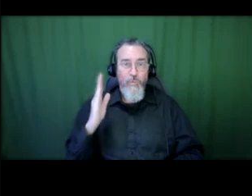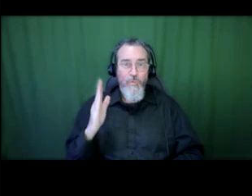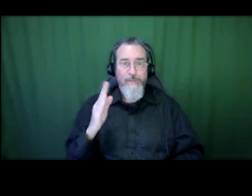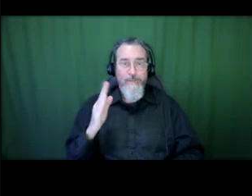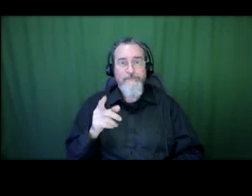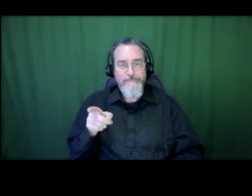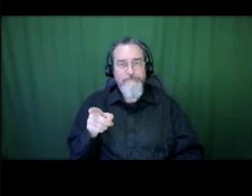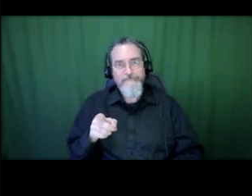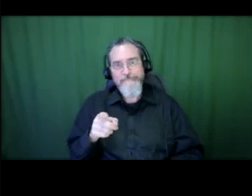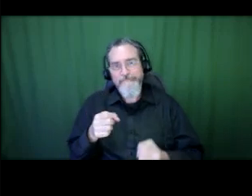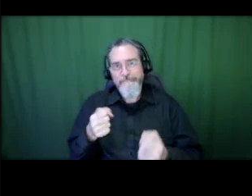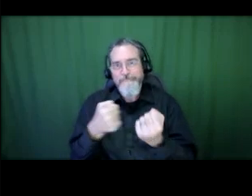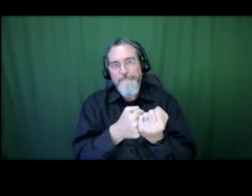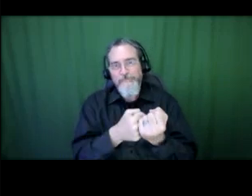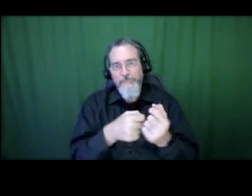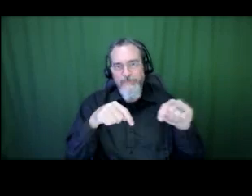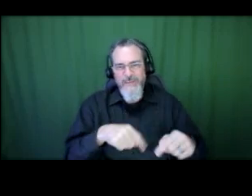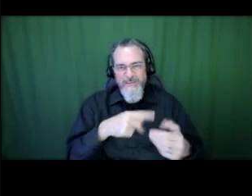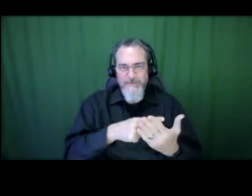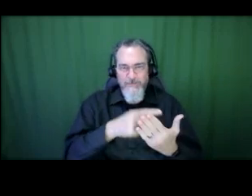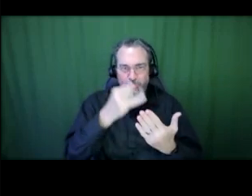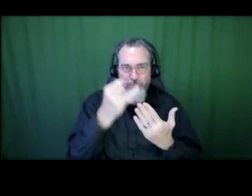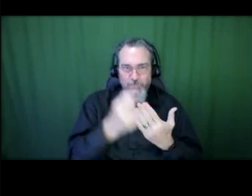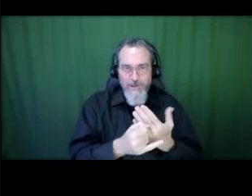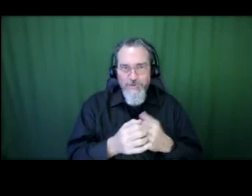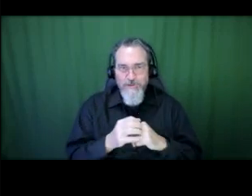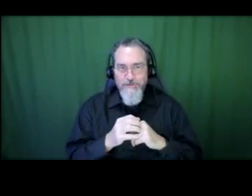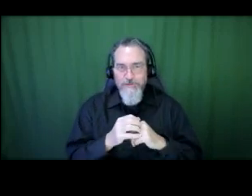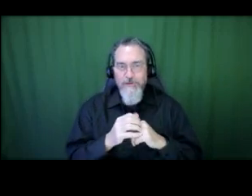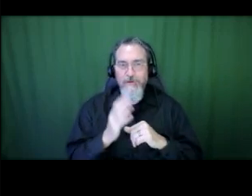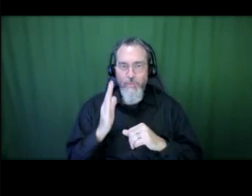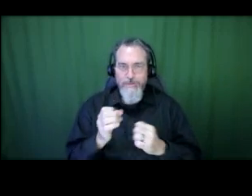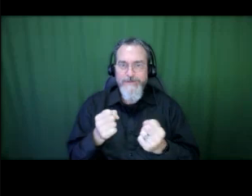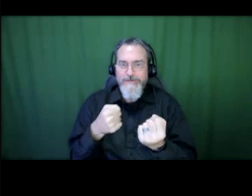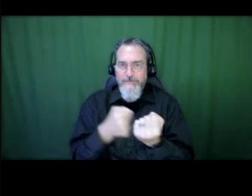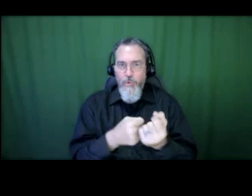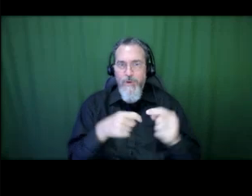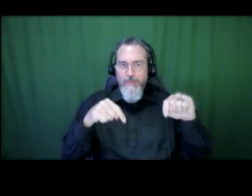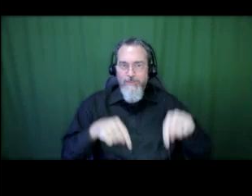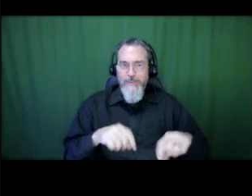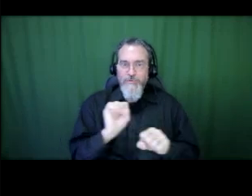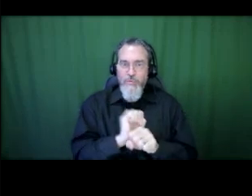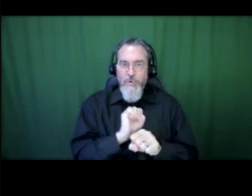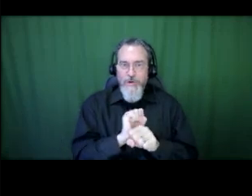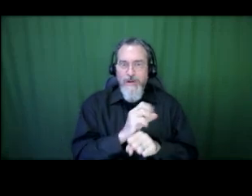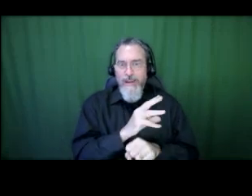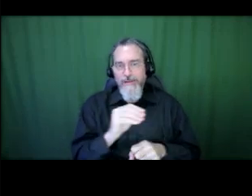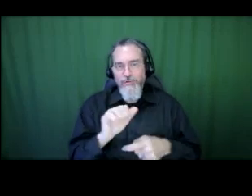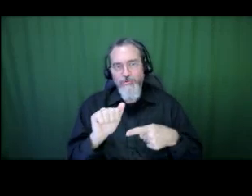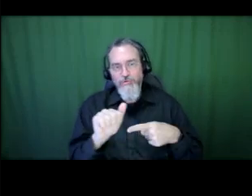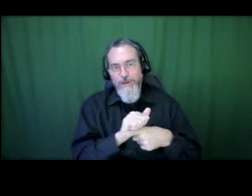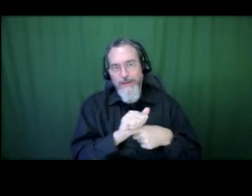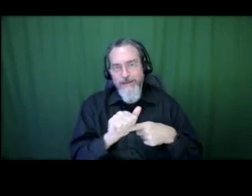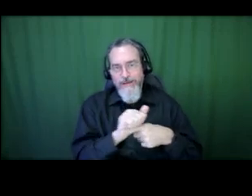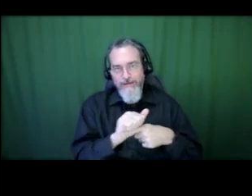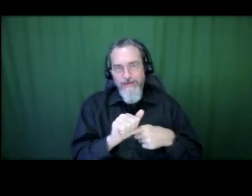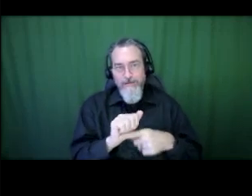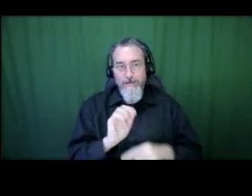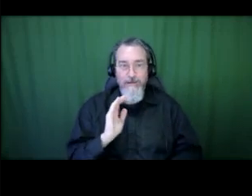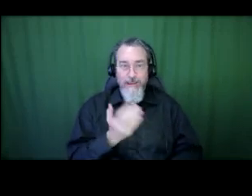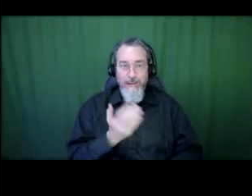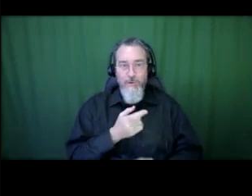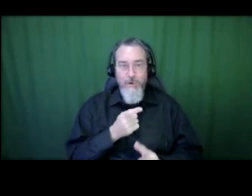to establish an infrastructure to support our climate resilient work and training and placement related goals to key occupations